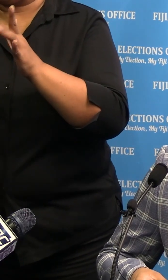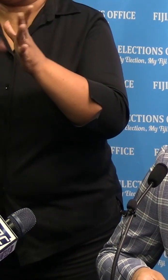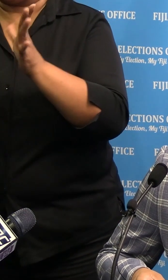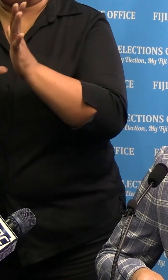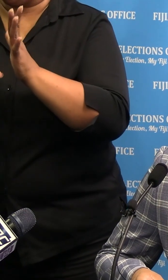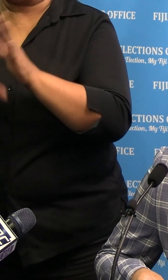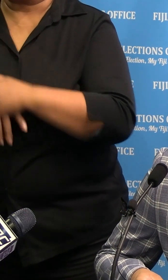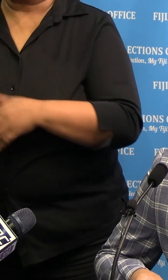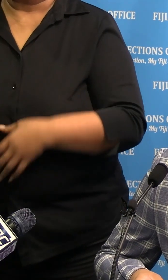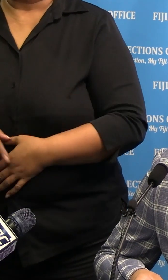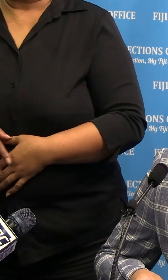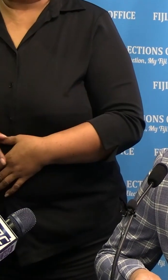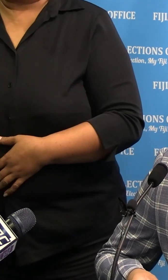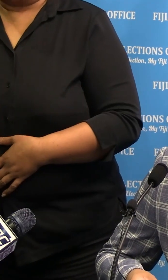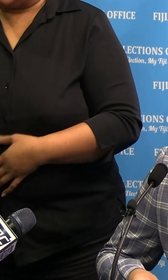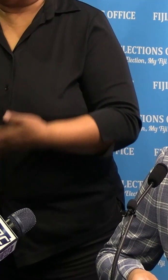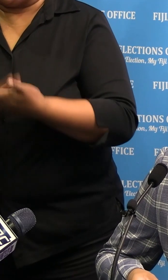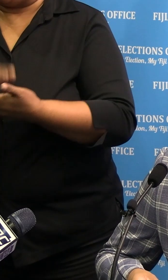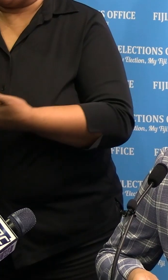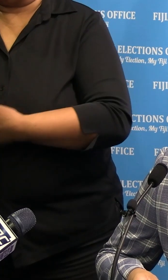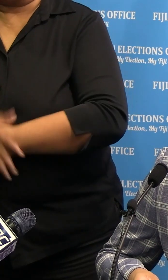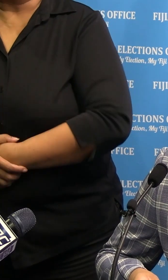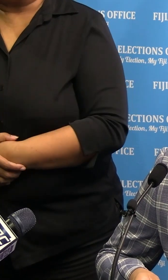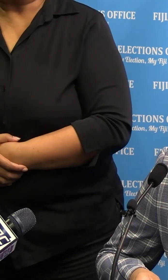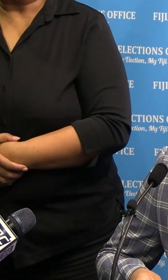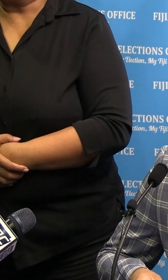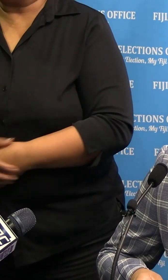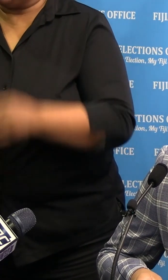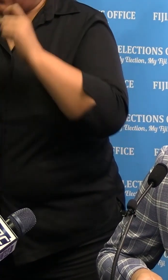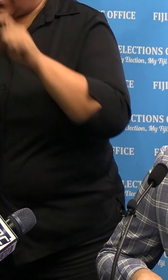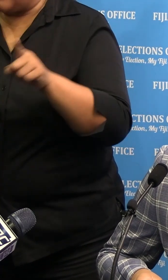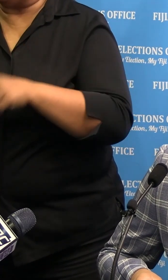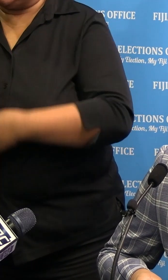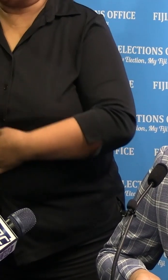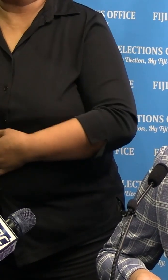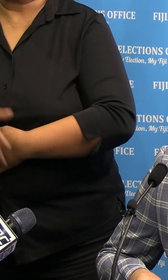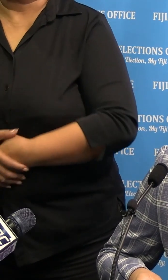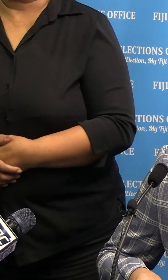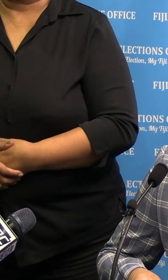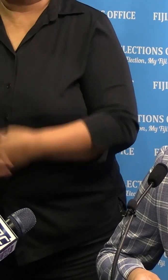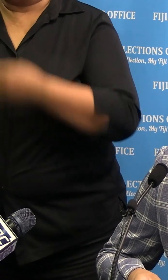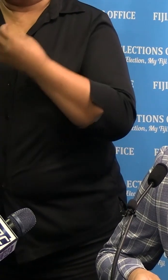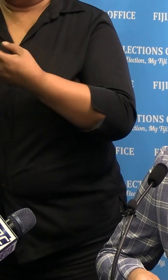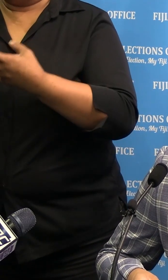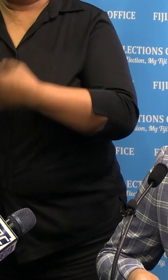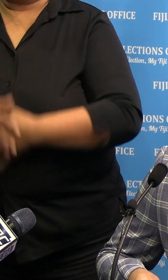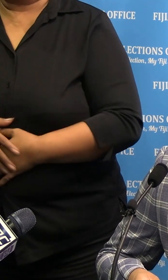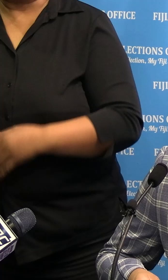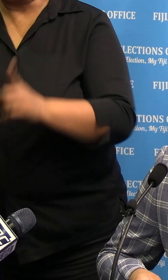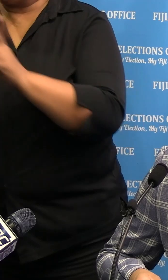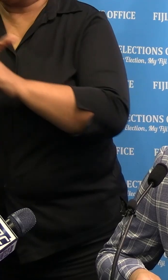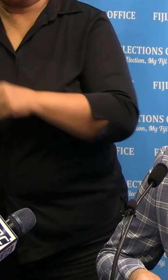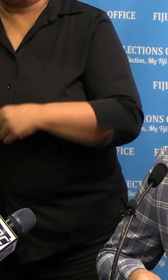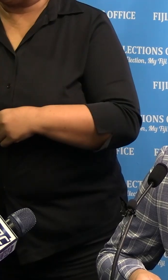that's just for Monday, but just letting everybody know. The best thing is that the enforcement part of this will